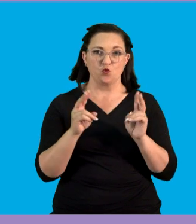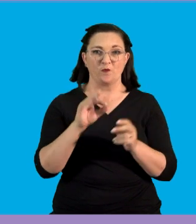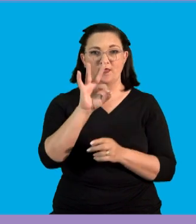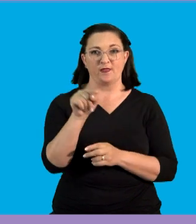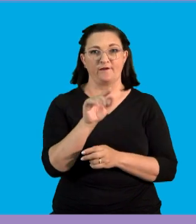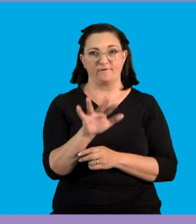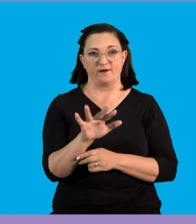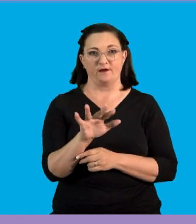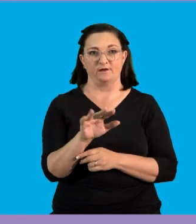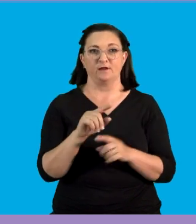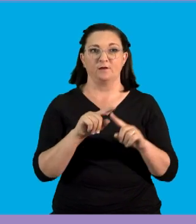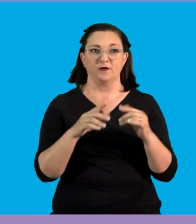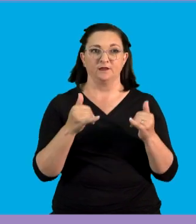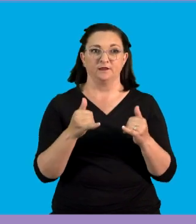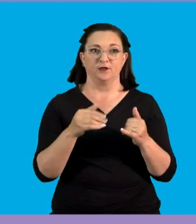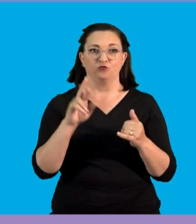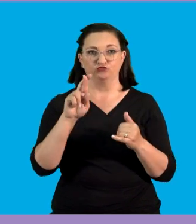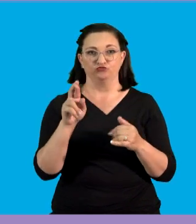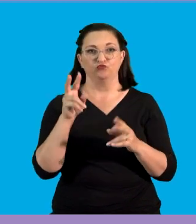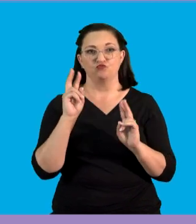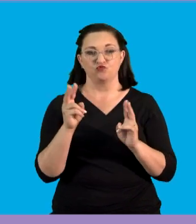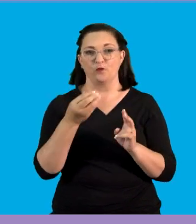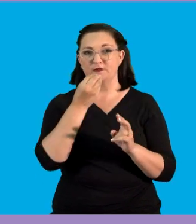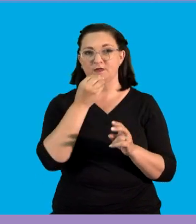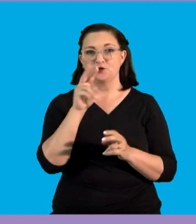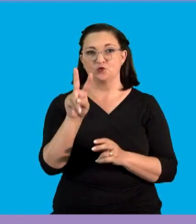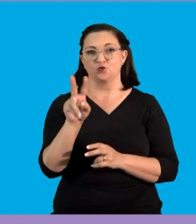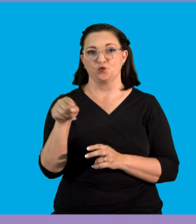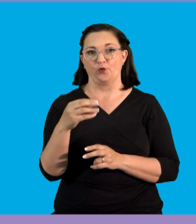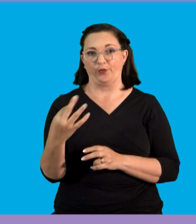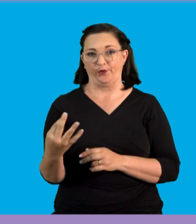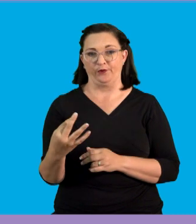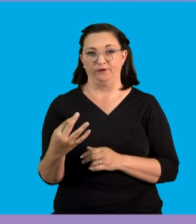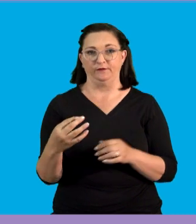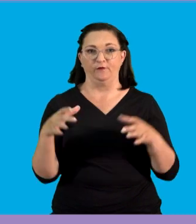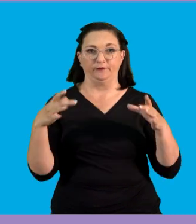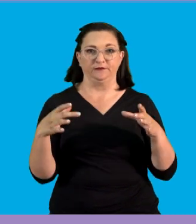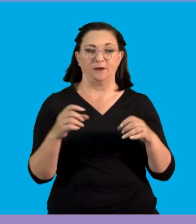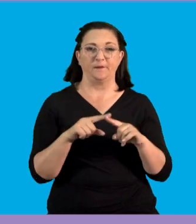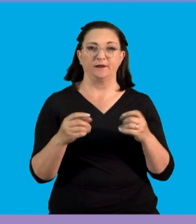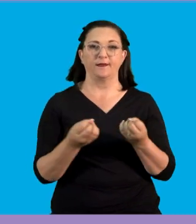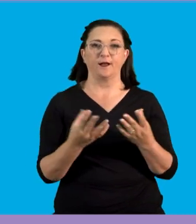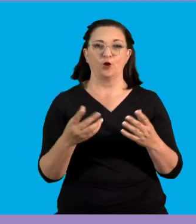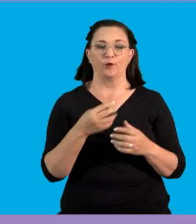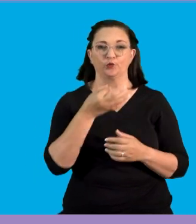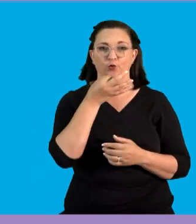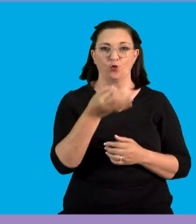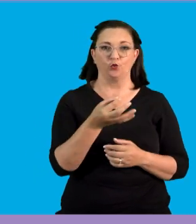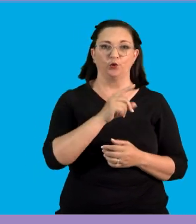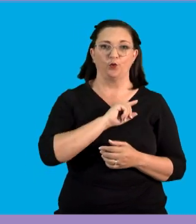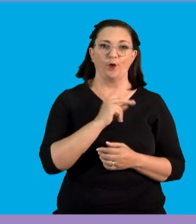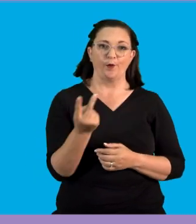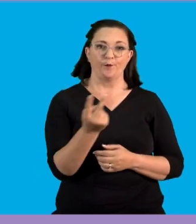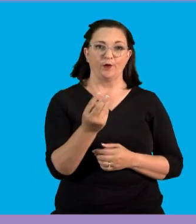and Regina usually eats 2/3 of a pizza. How much pizza must they order so that they both